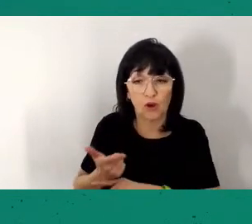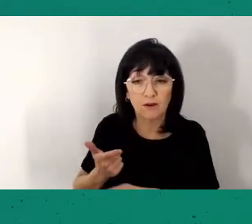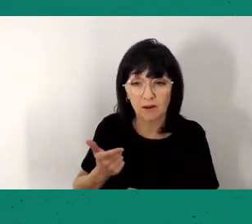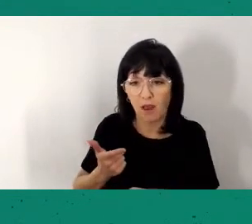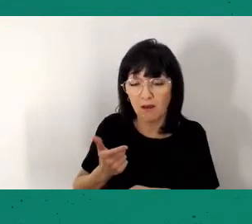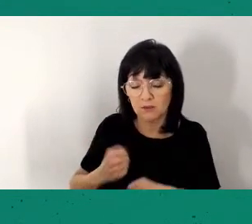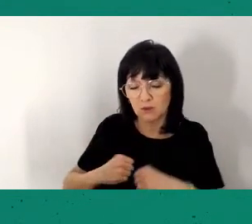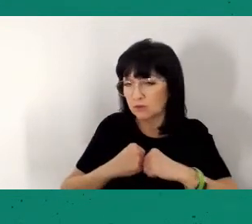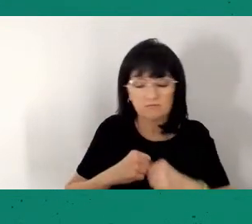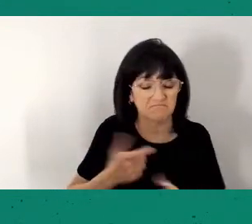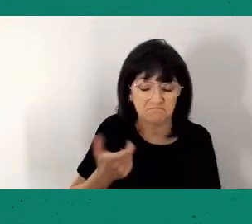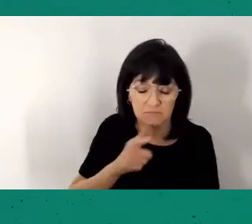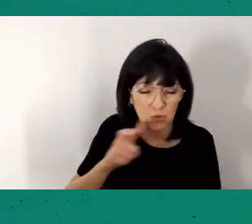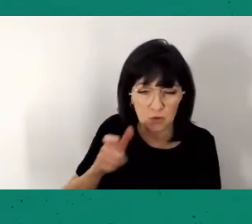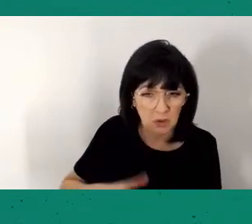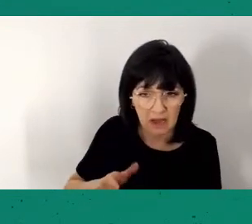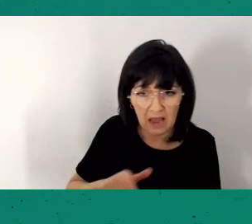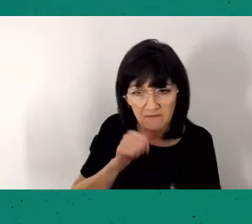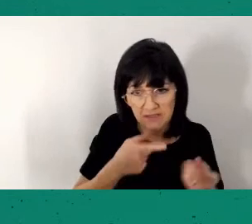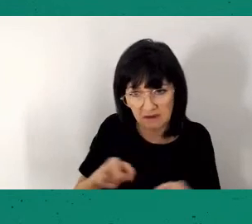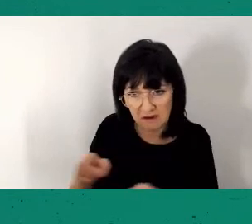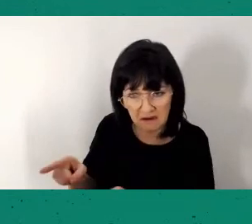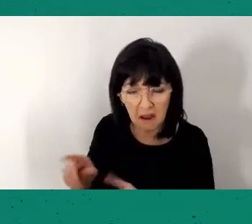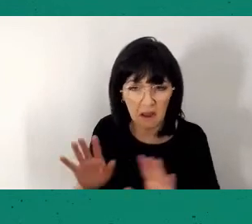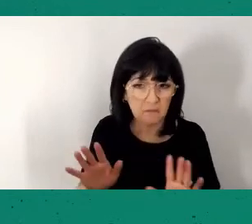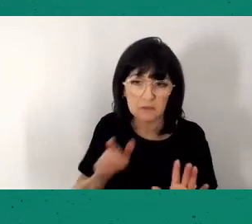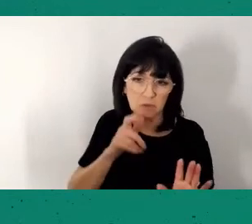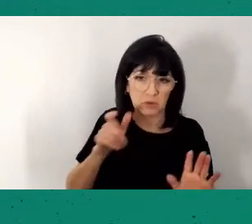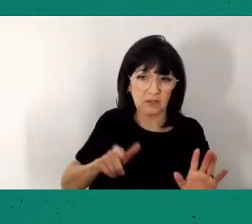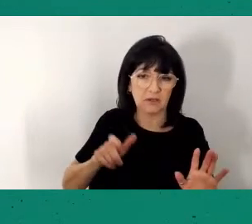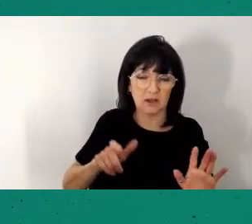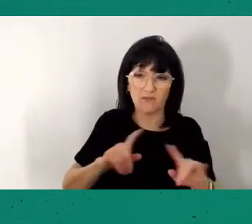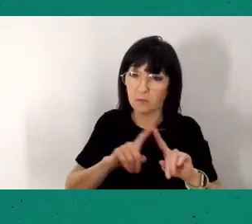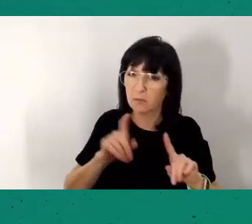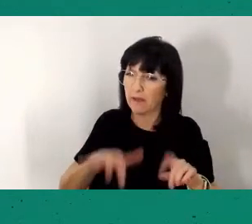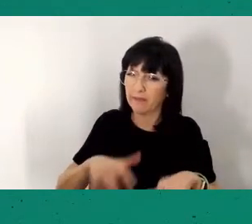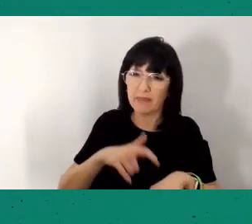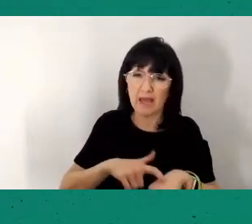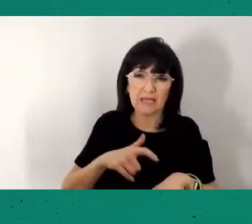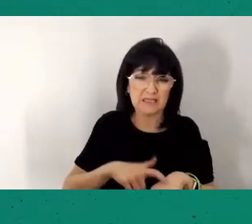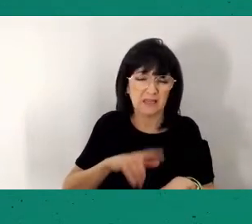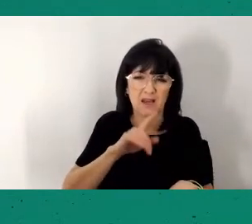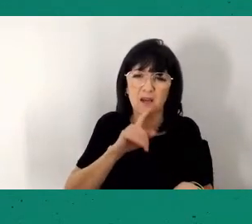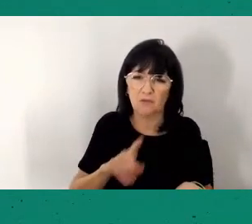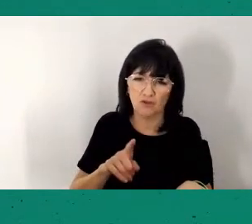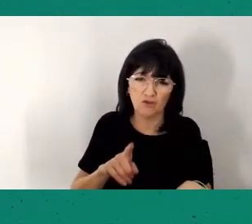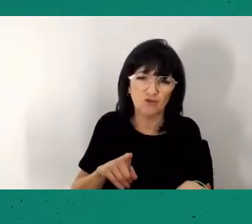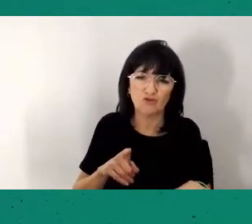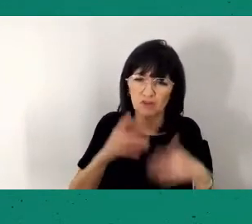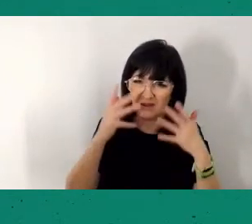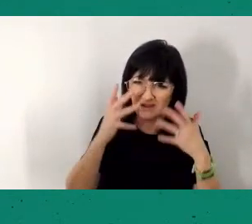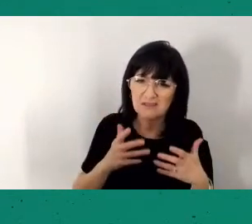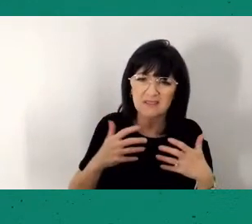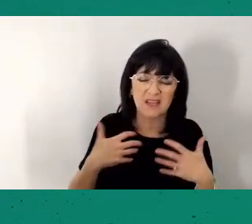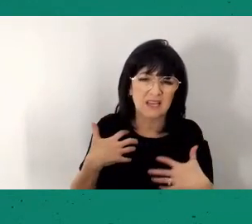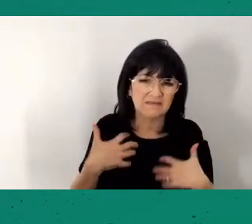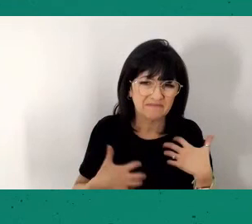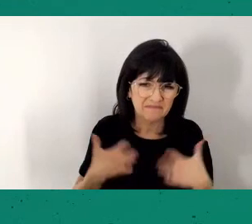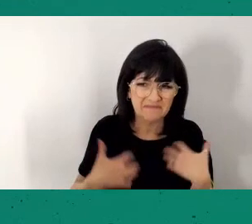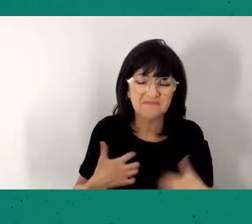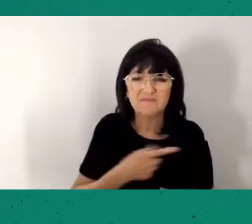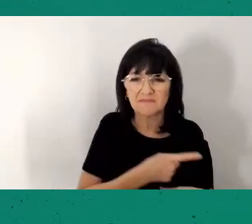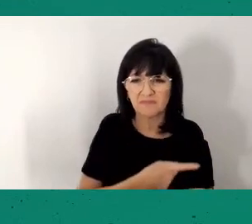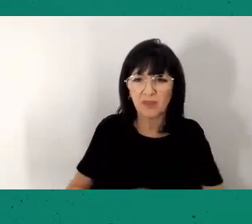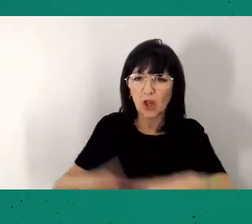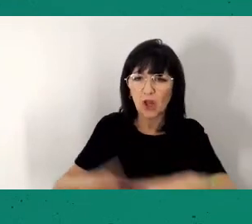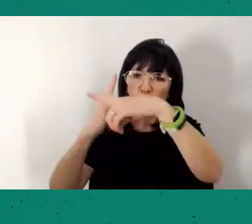but it was a trying time to hear them and to see them burning crosses downtown just to keep Black children